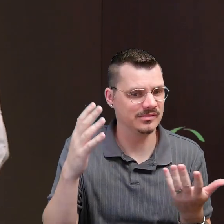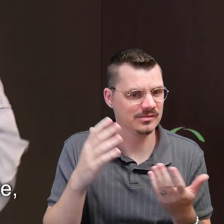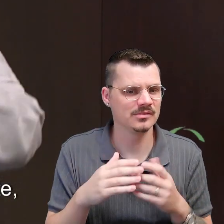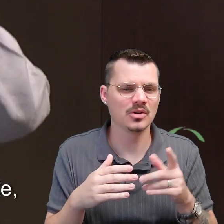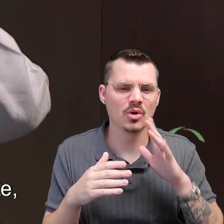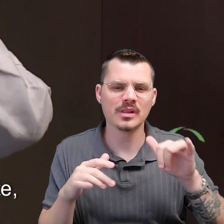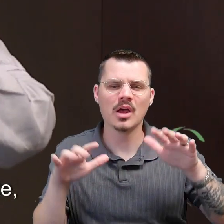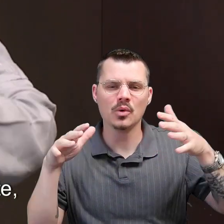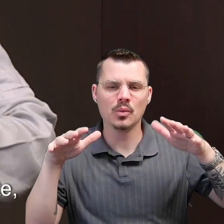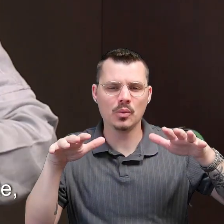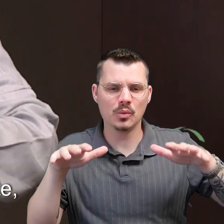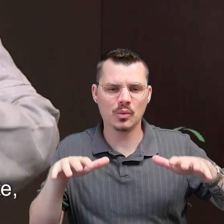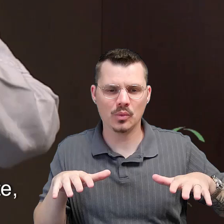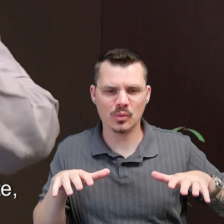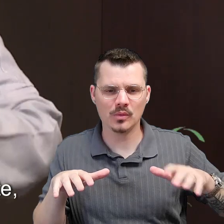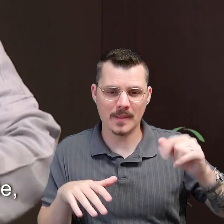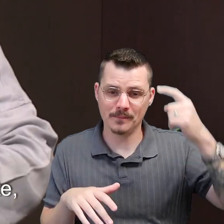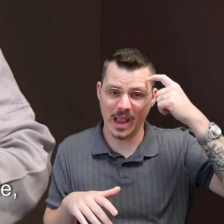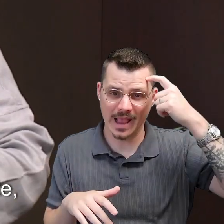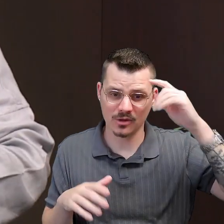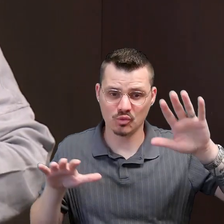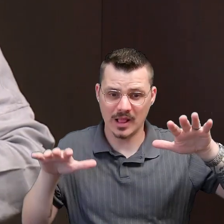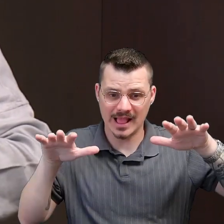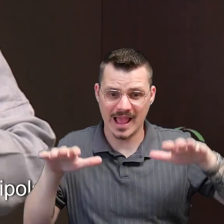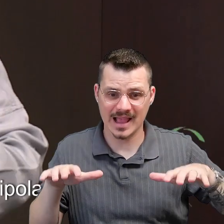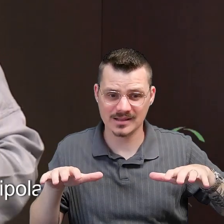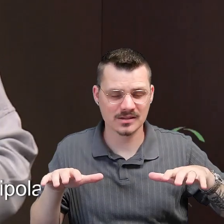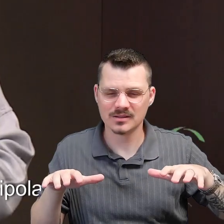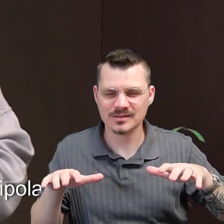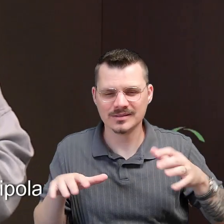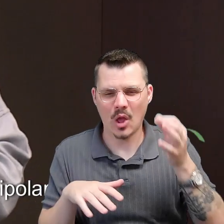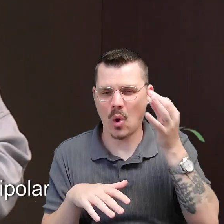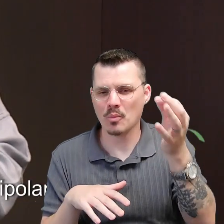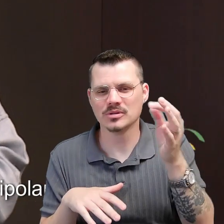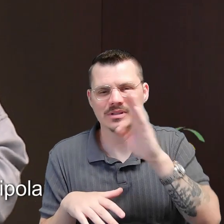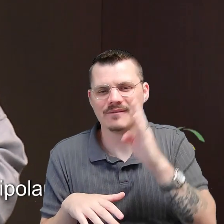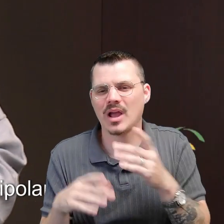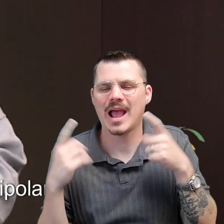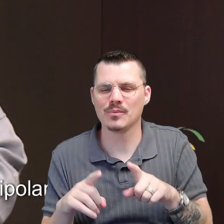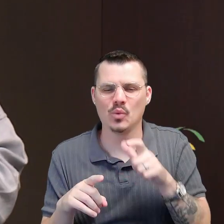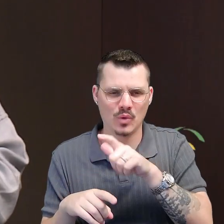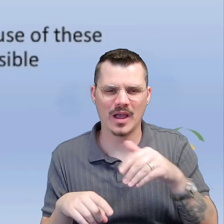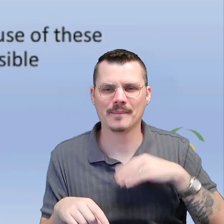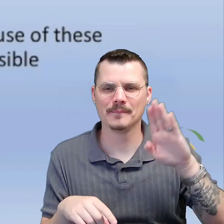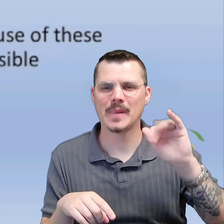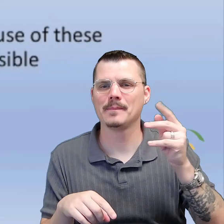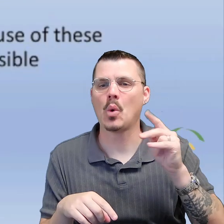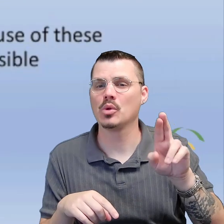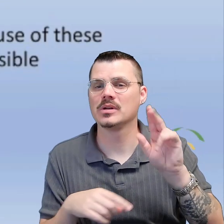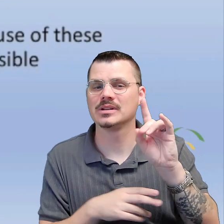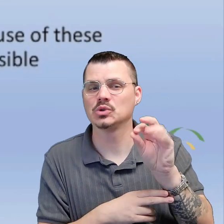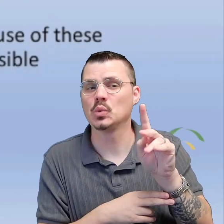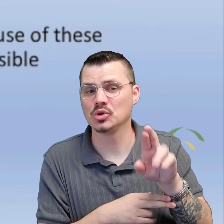The relaxed state, the brain relaxed state, almost never happens to people with bipolar disorder.